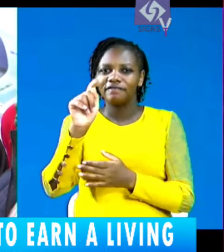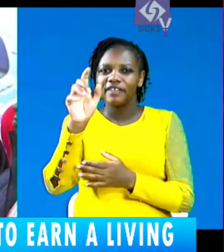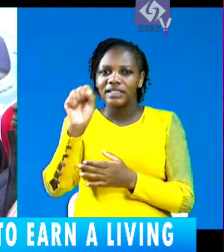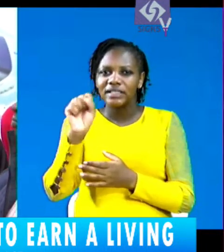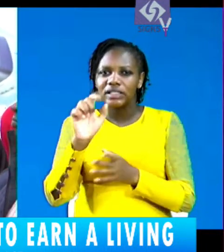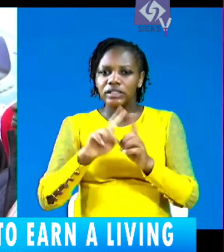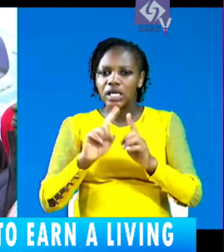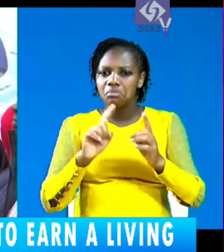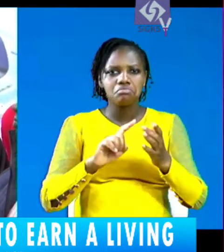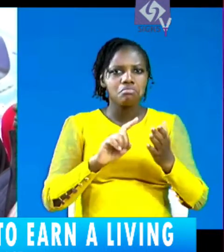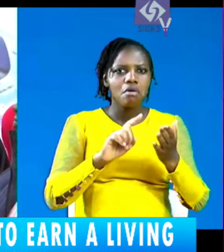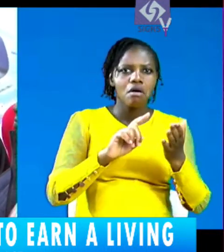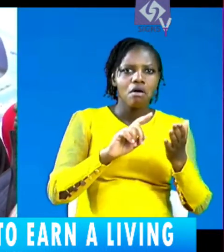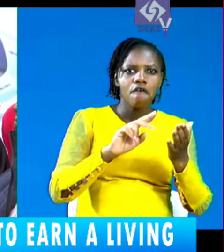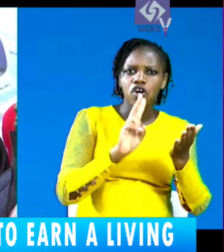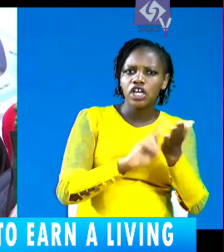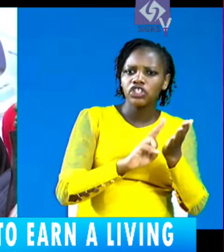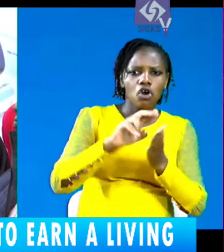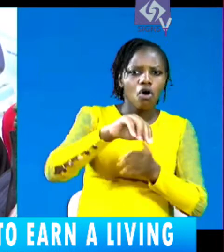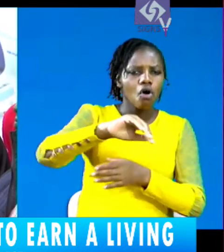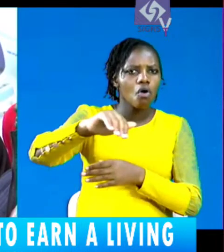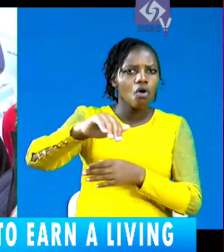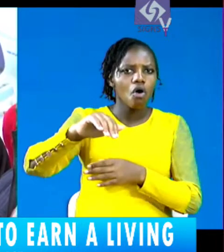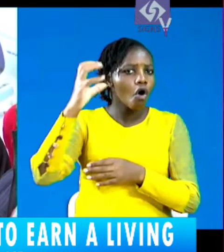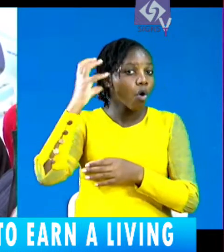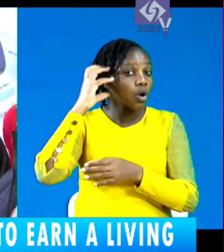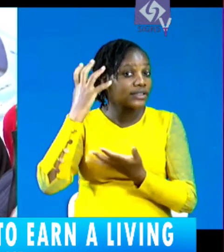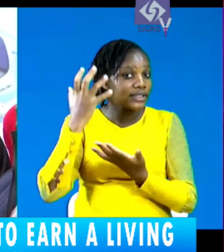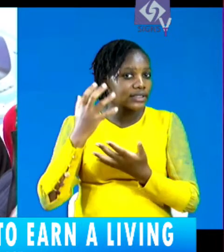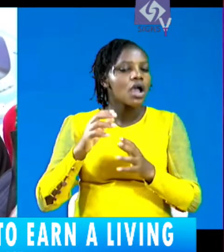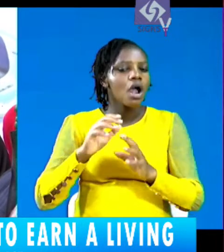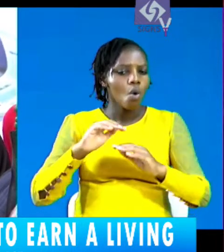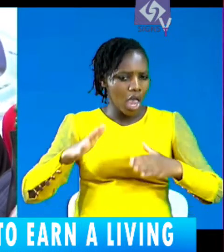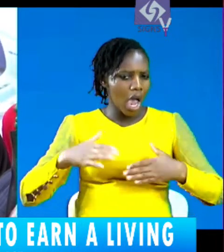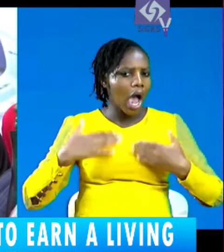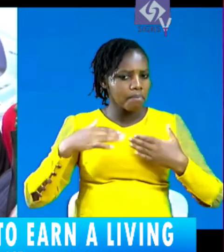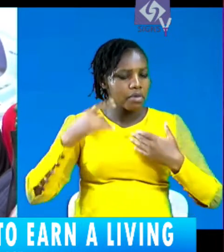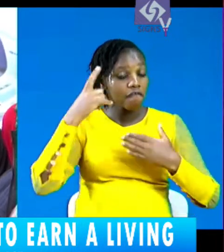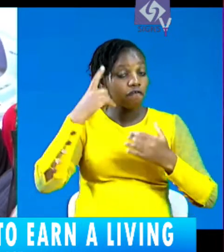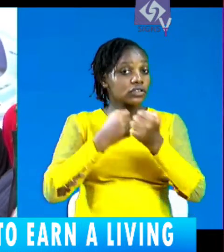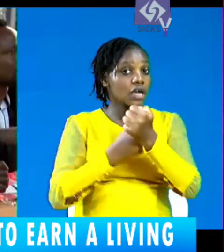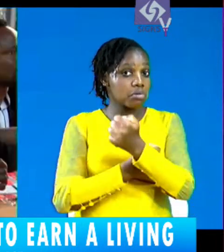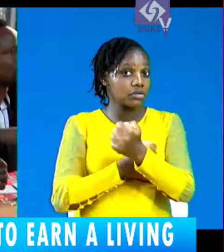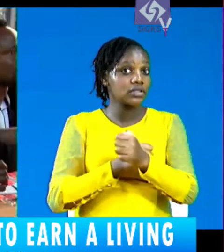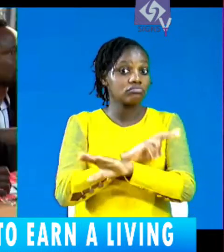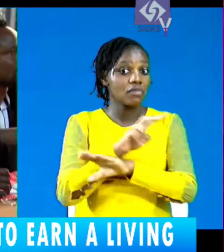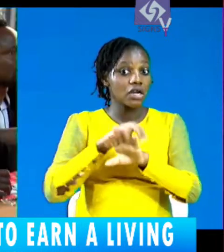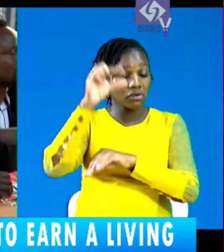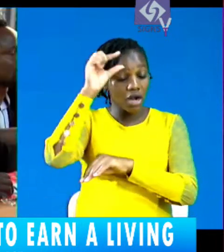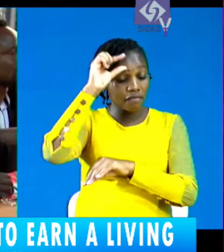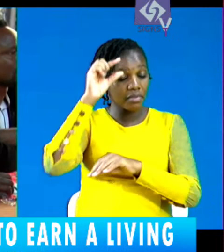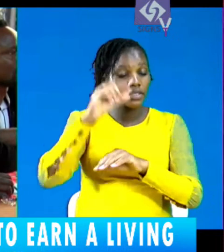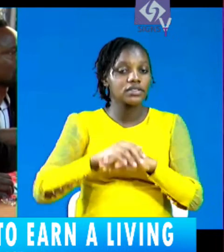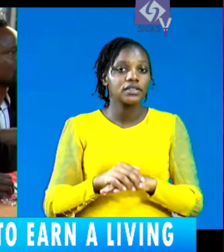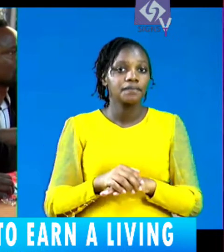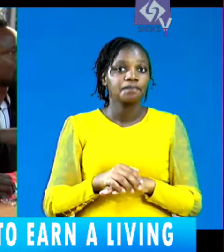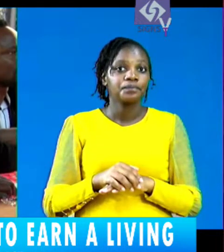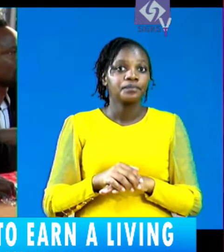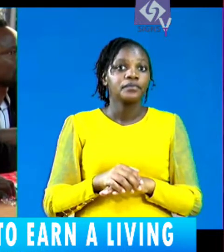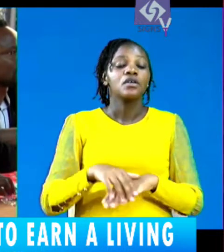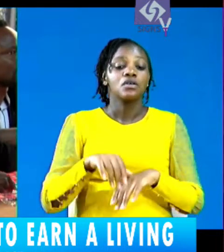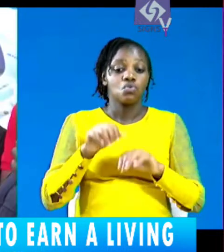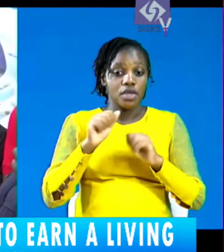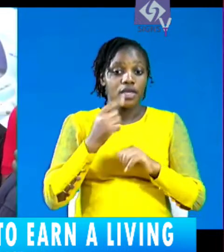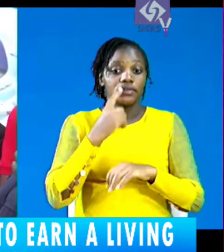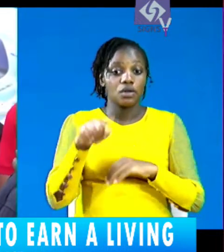grateful that Narok County government has given us the support. We have been through several counties, but we can say